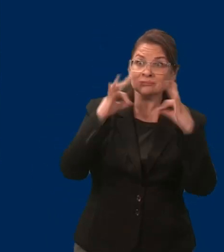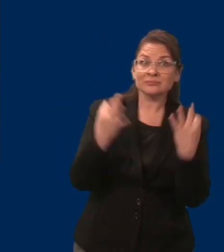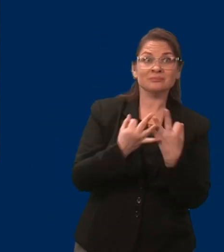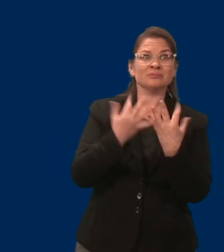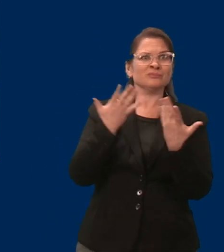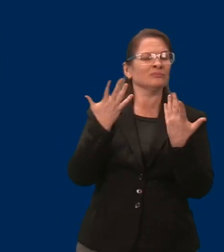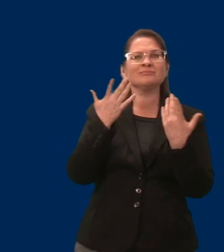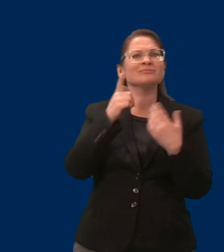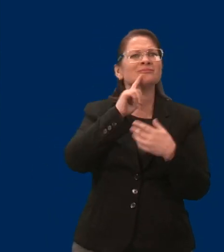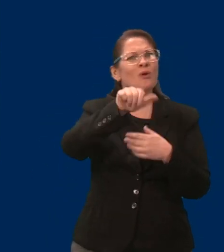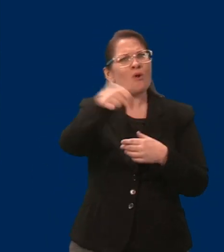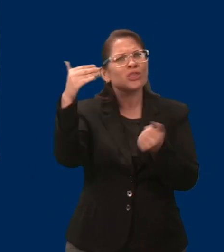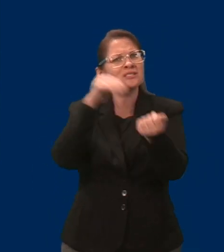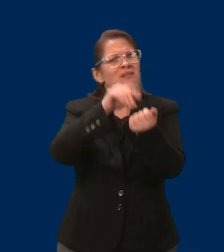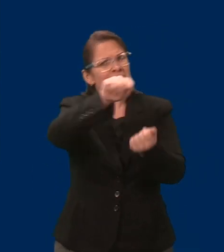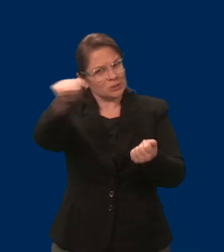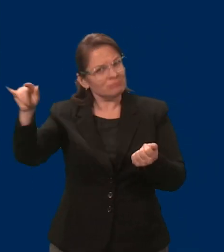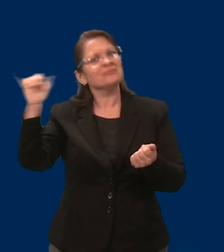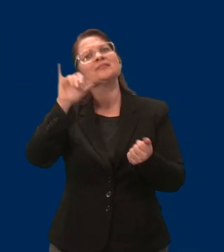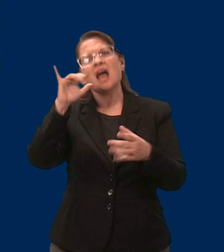pediatricians and those clinicians also